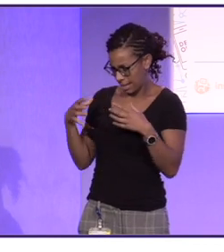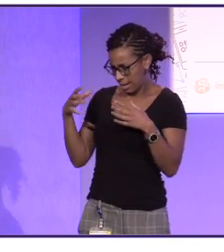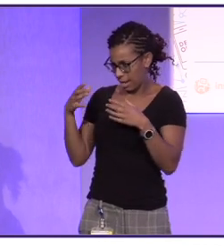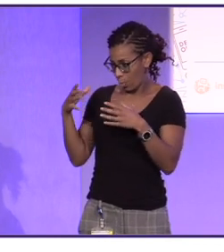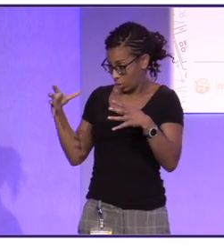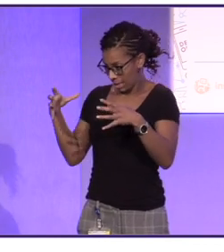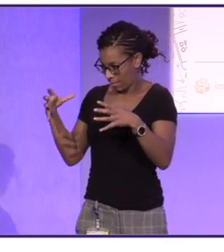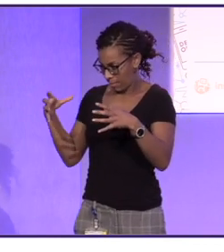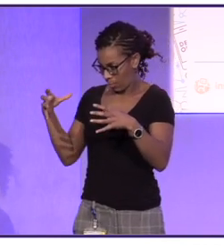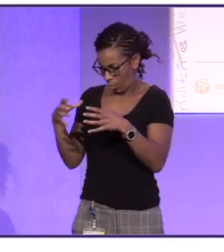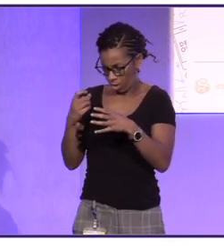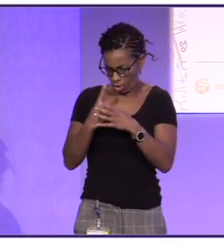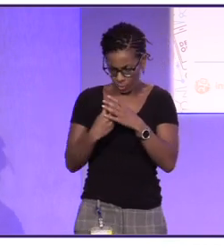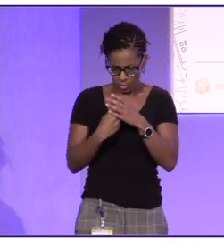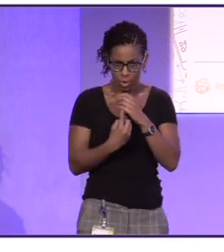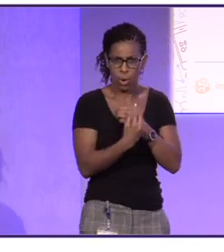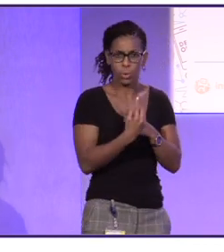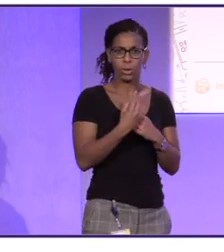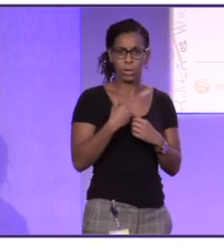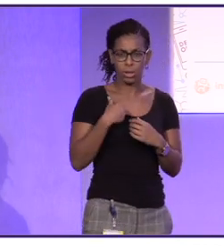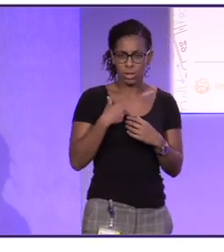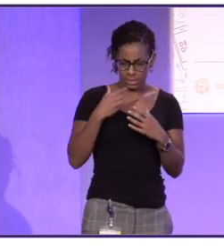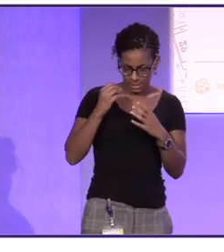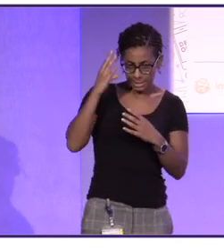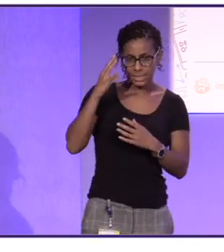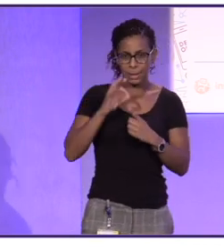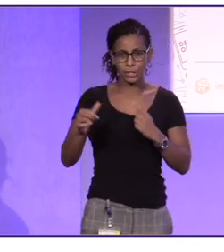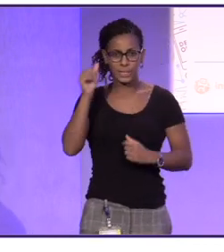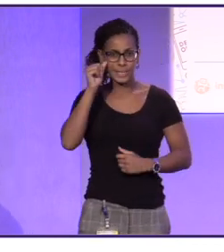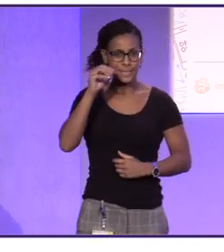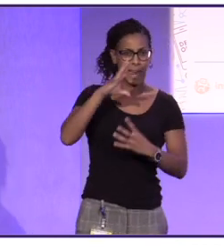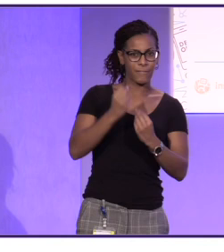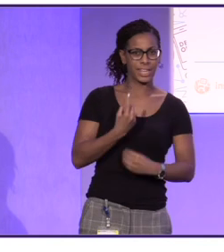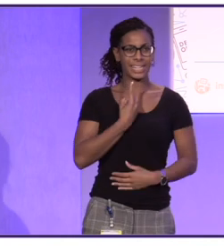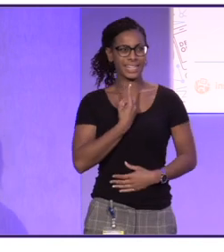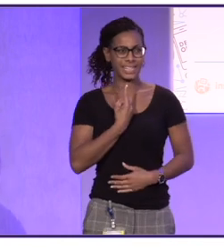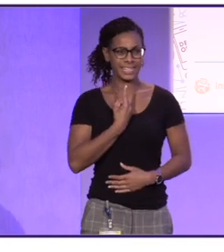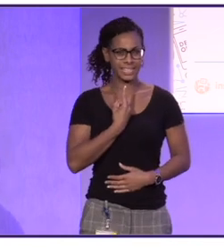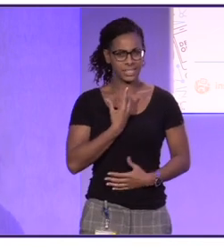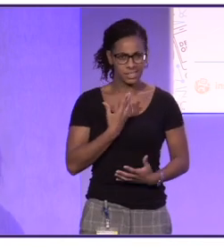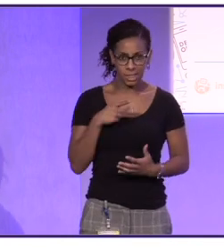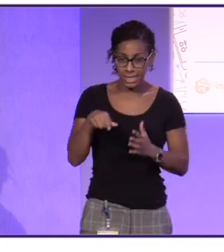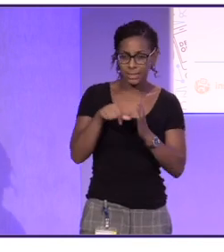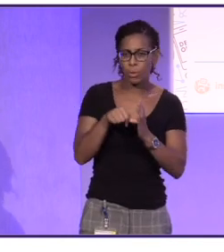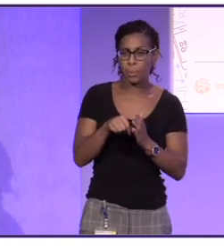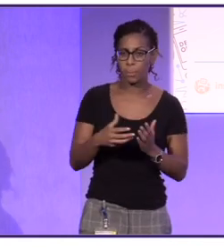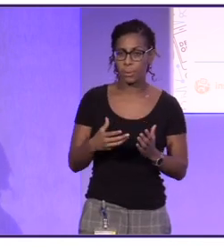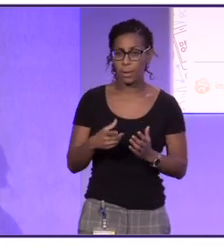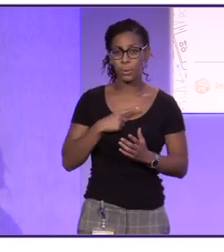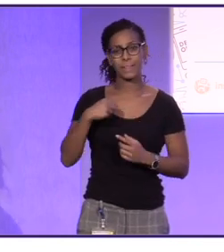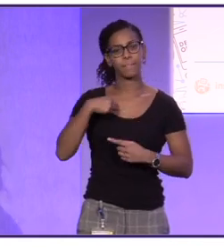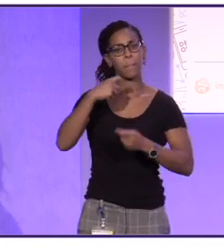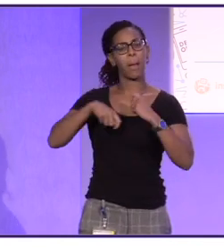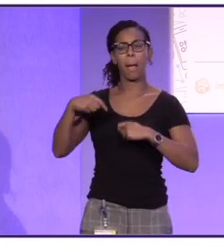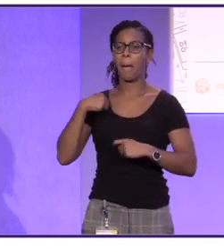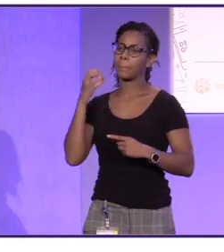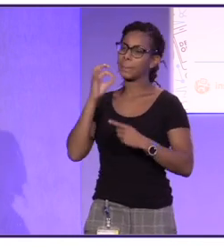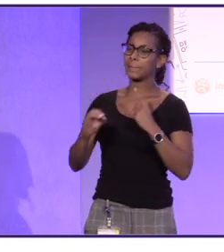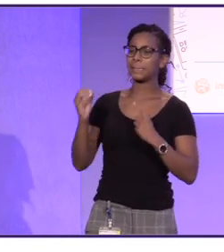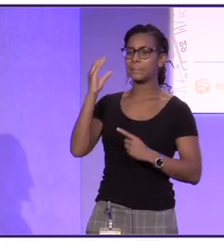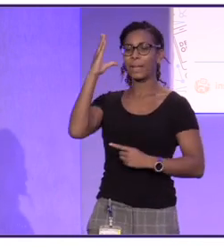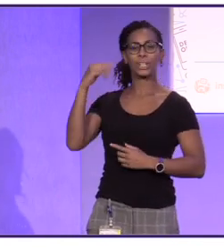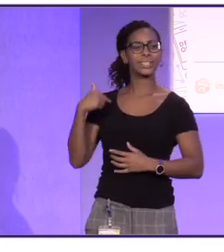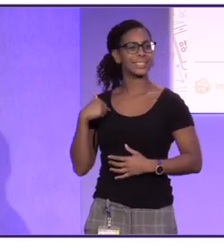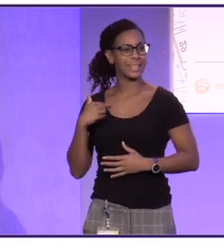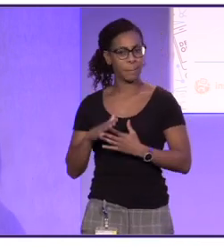day. This is part of the problem, because having the specialist status and being a specialist creates more